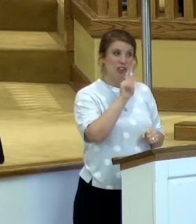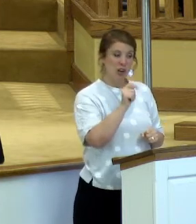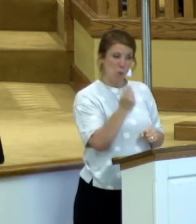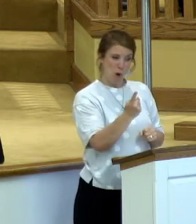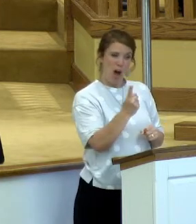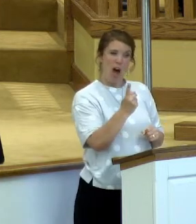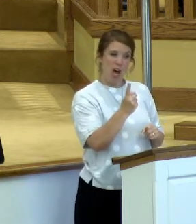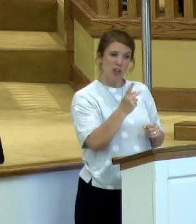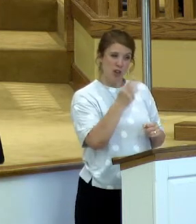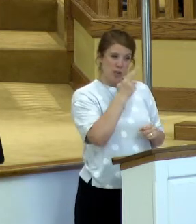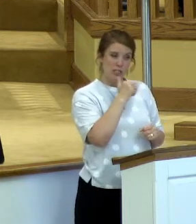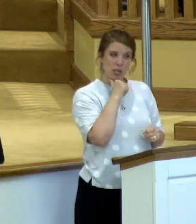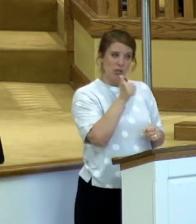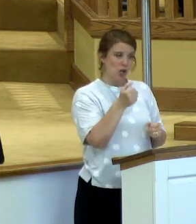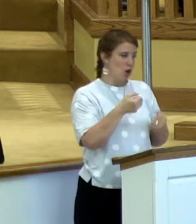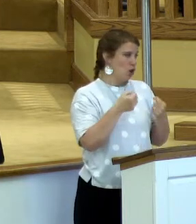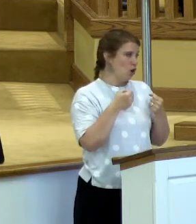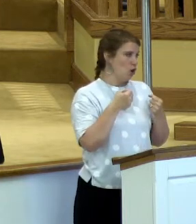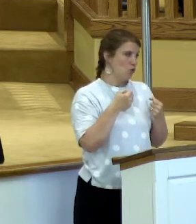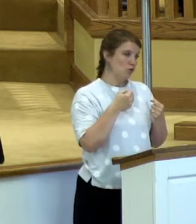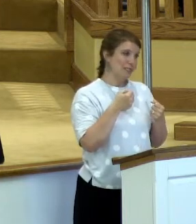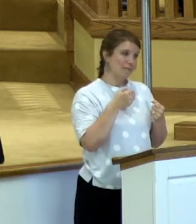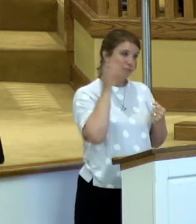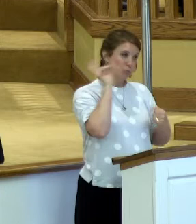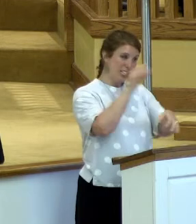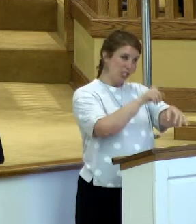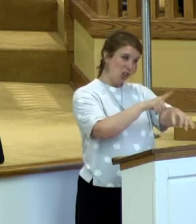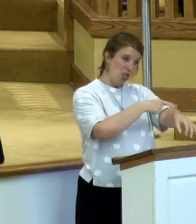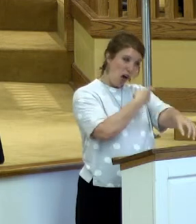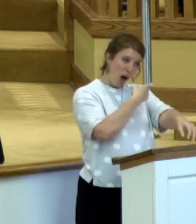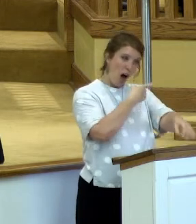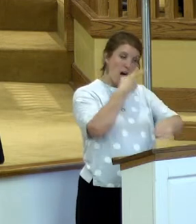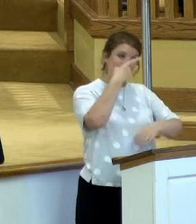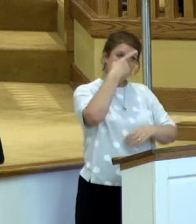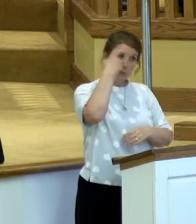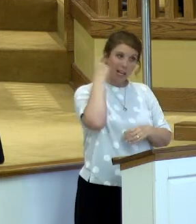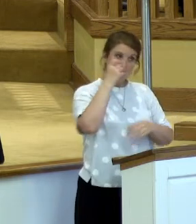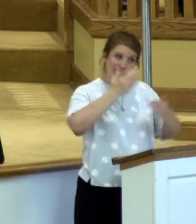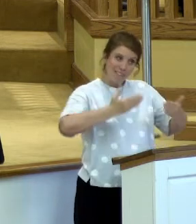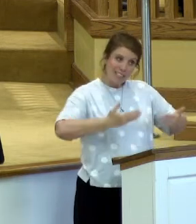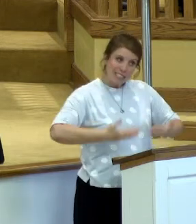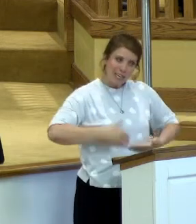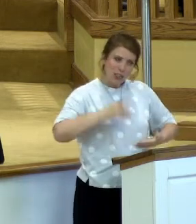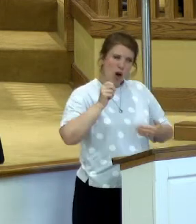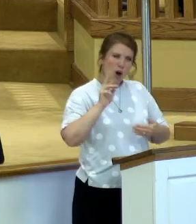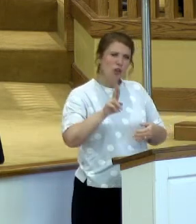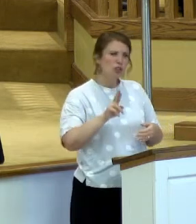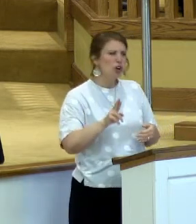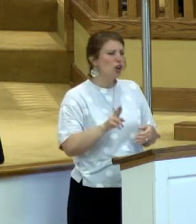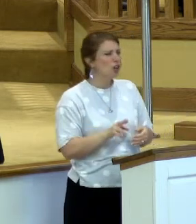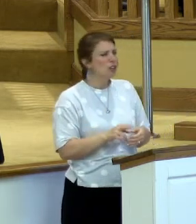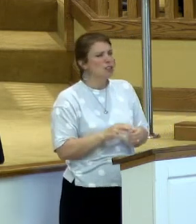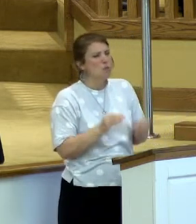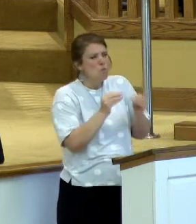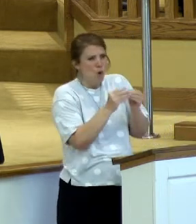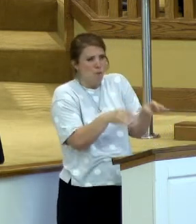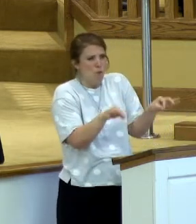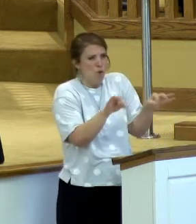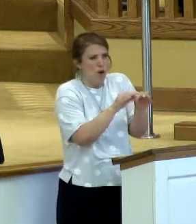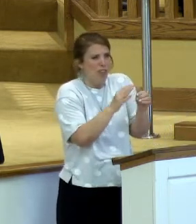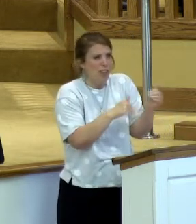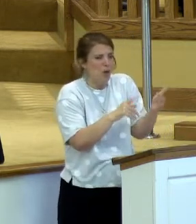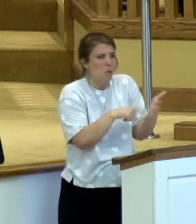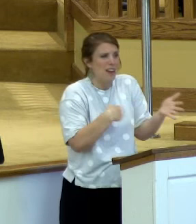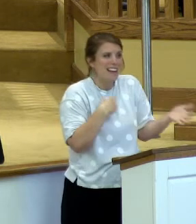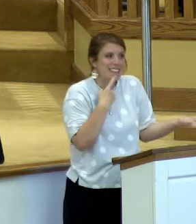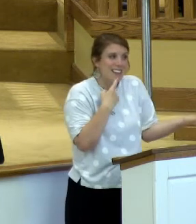driving reasons your preacher does not preach long like many preachers do is because the invitation and the altar to me is as important, if not more important, than what I just